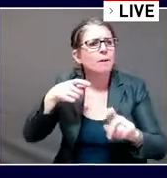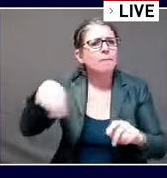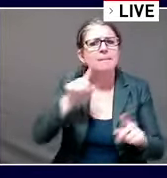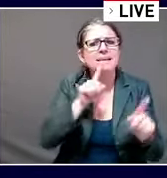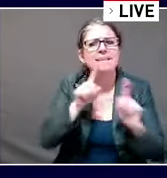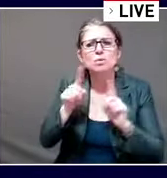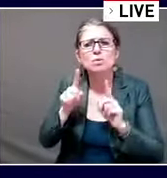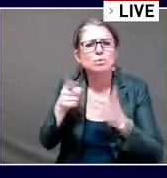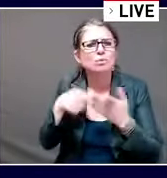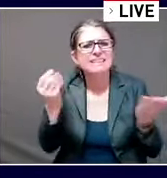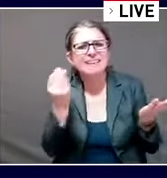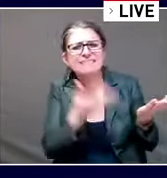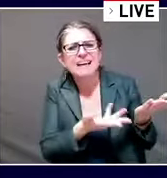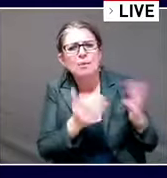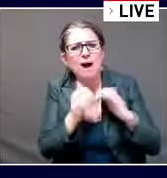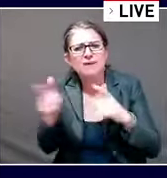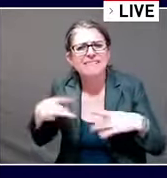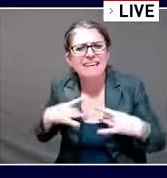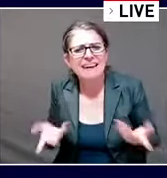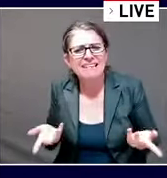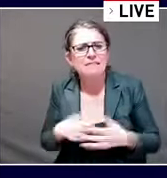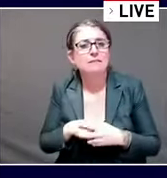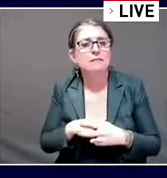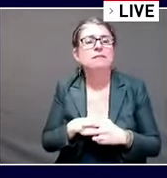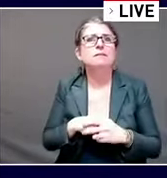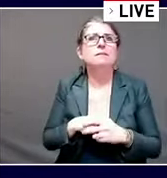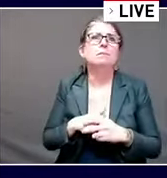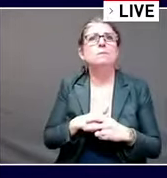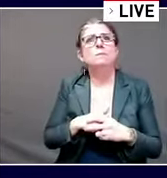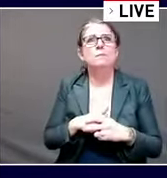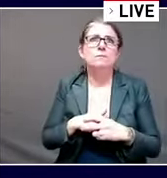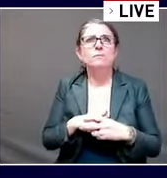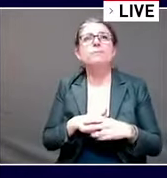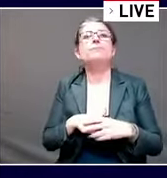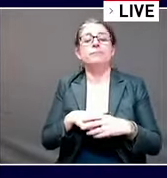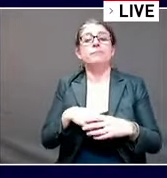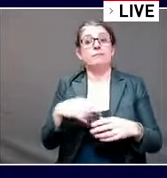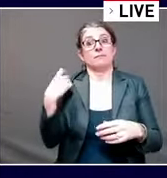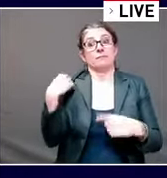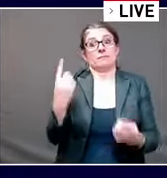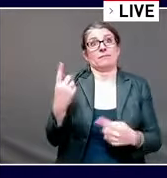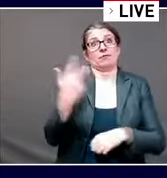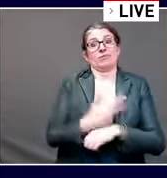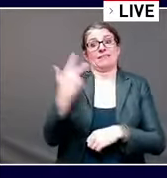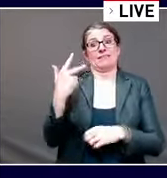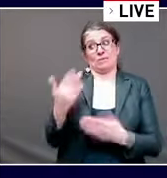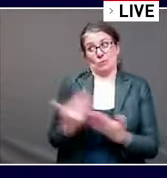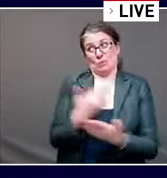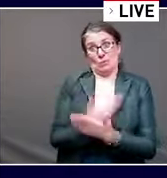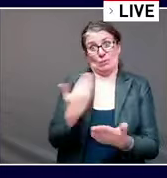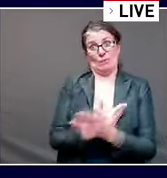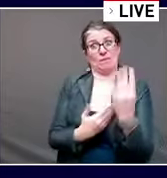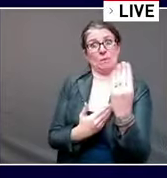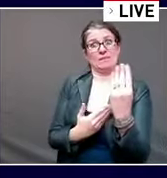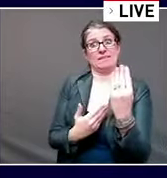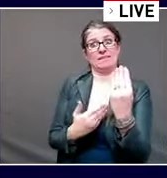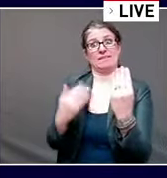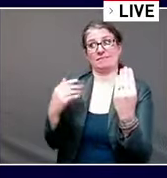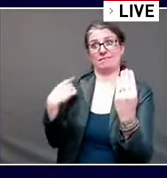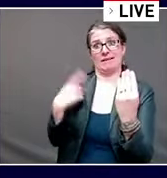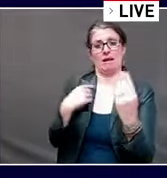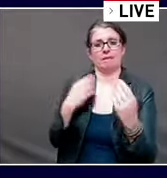And so I don't have all the data. I just want to be clear on that. But even if I zoom back out a click or two, what we've seen is that face covering usage has